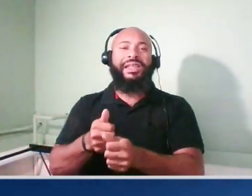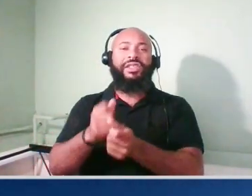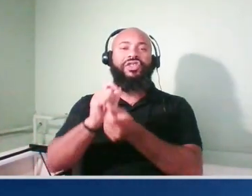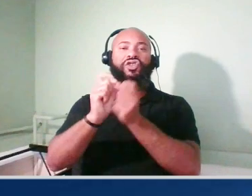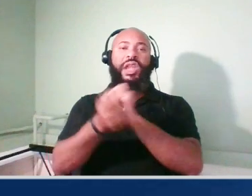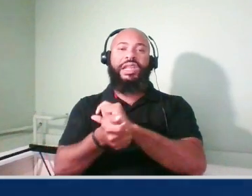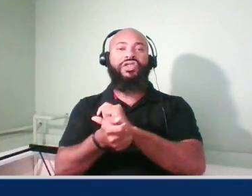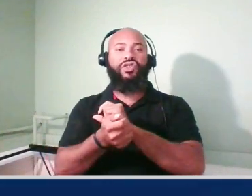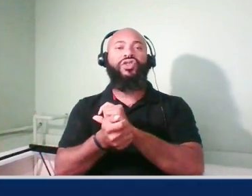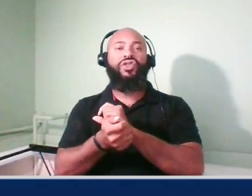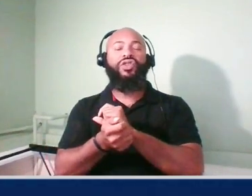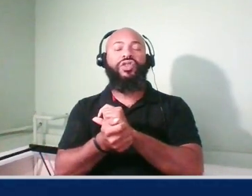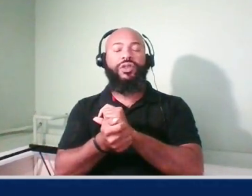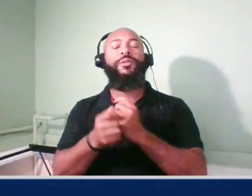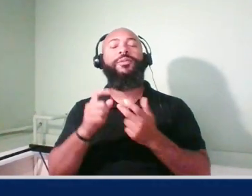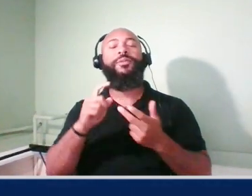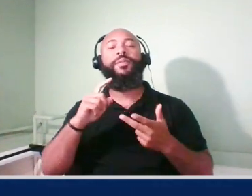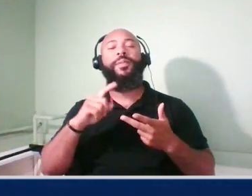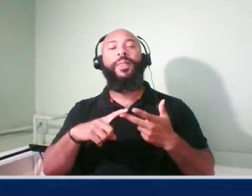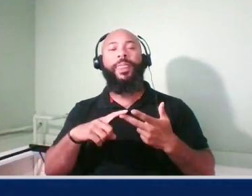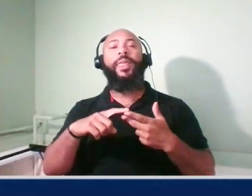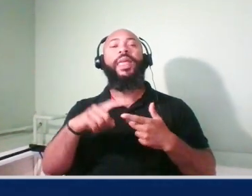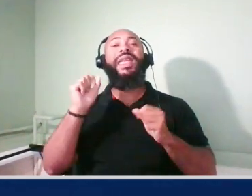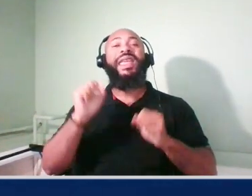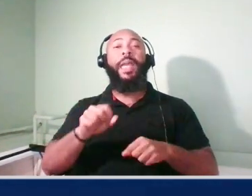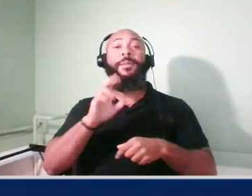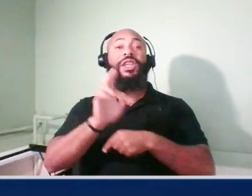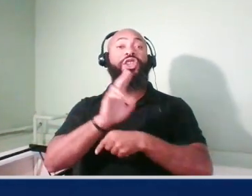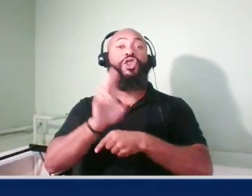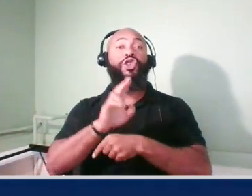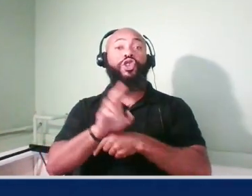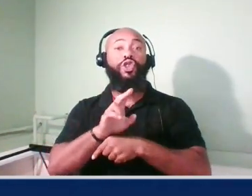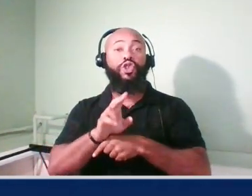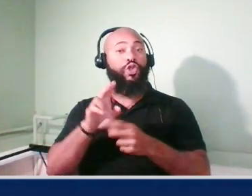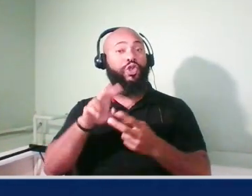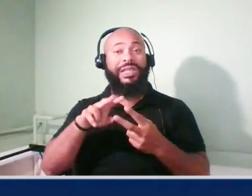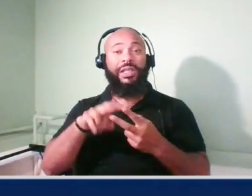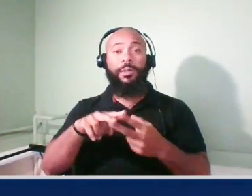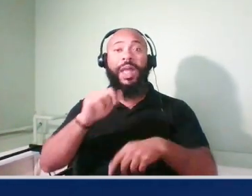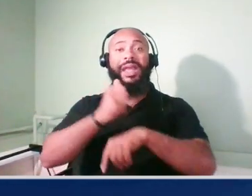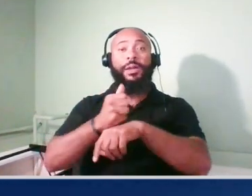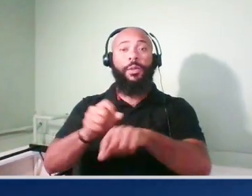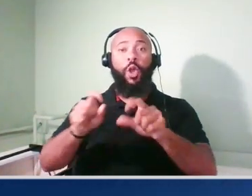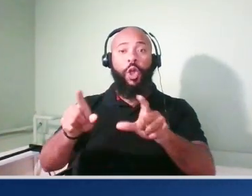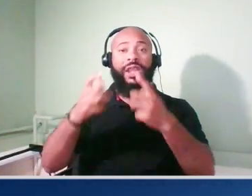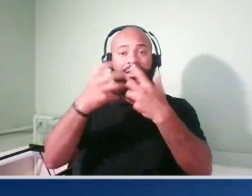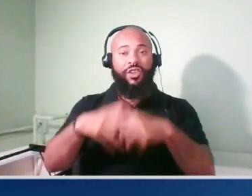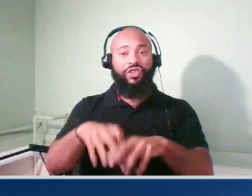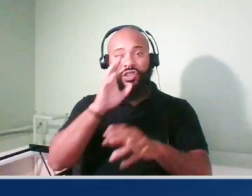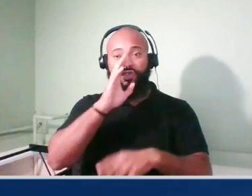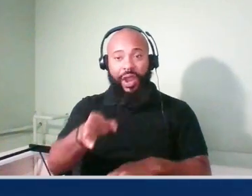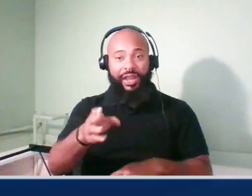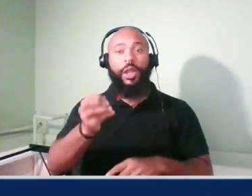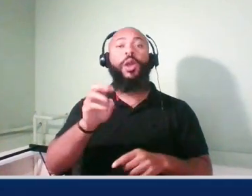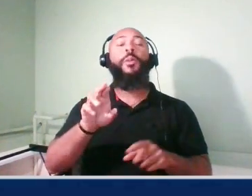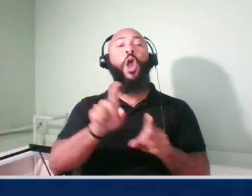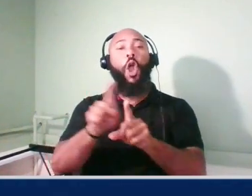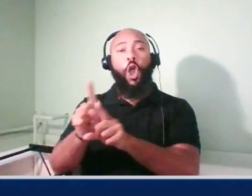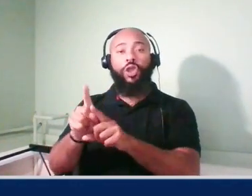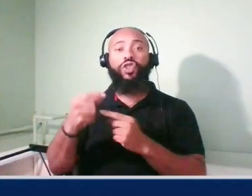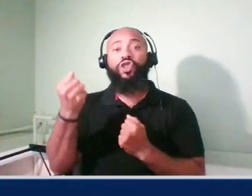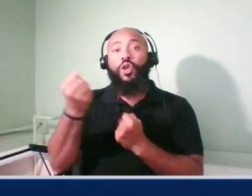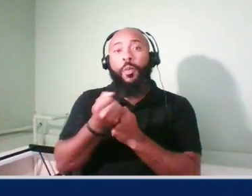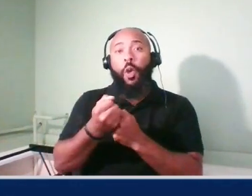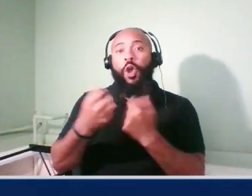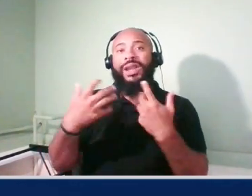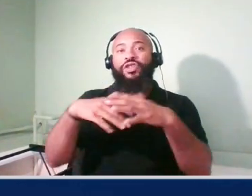And either that can be used or deployed using config rules directly, or we also support integration with Security Hub, okay, which means that we